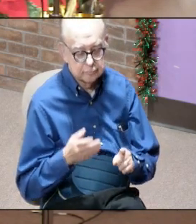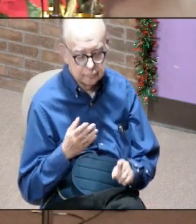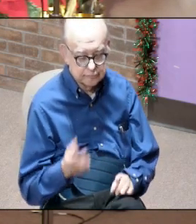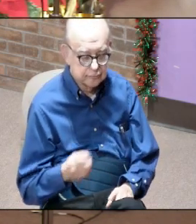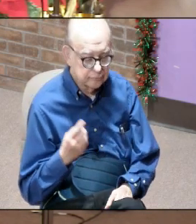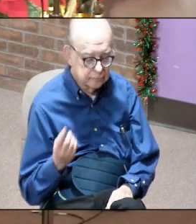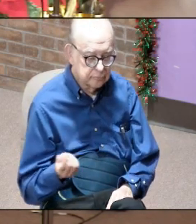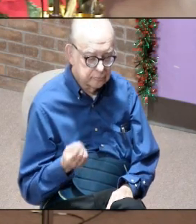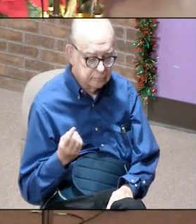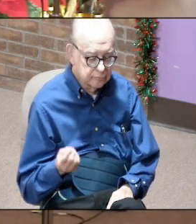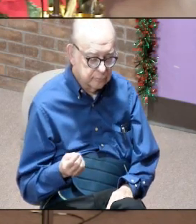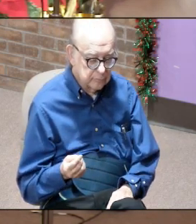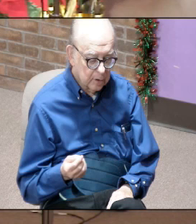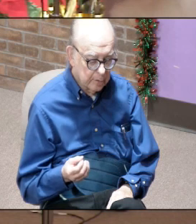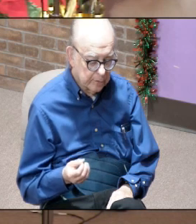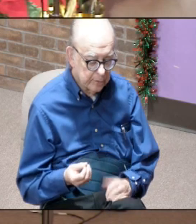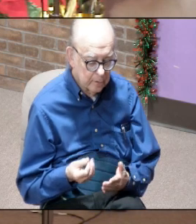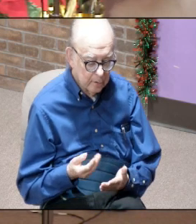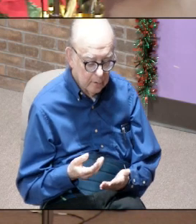is always inflation.